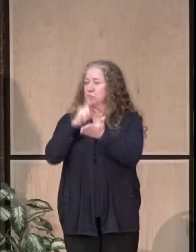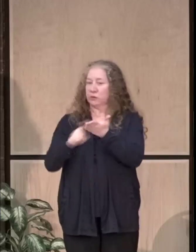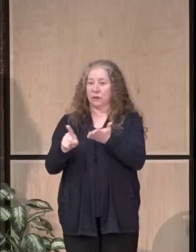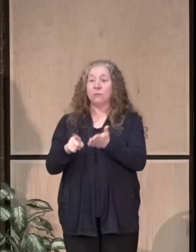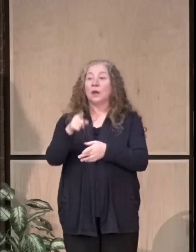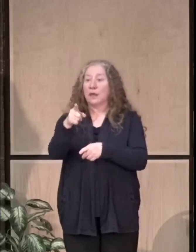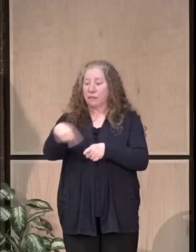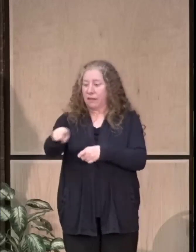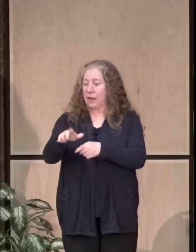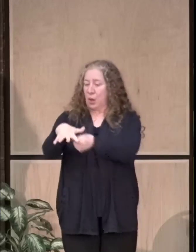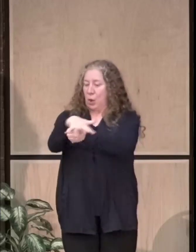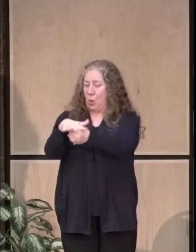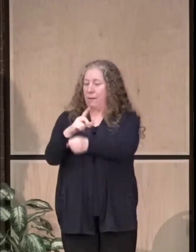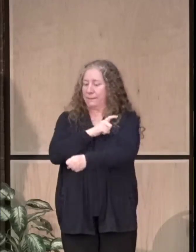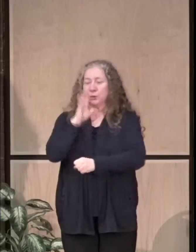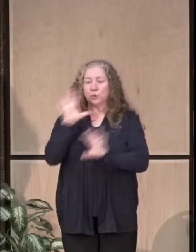job.